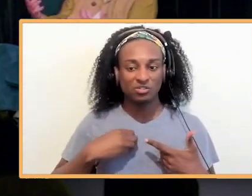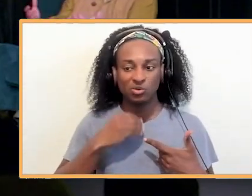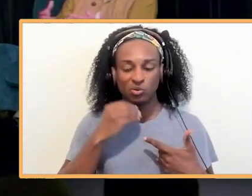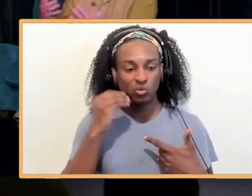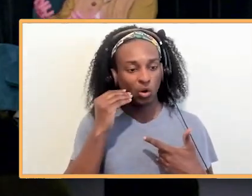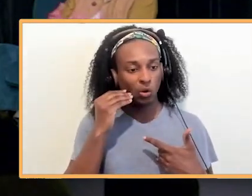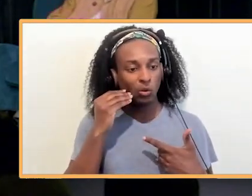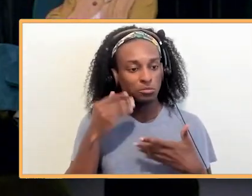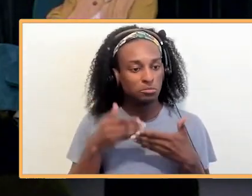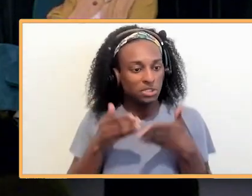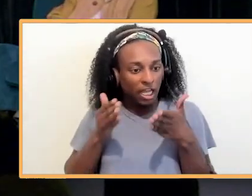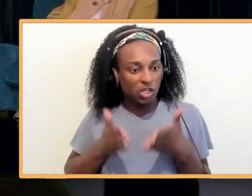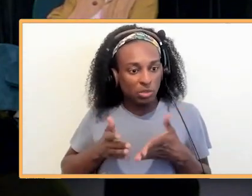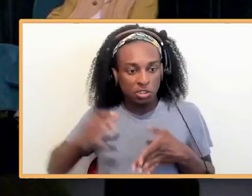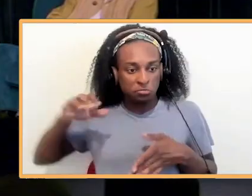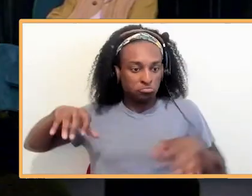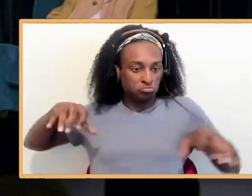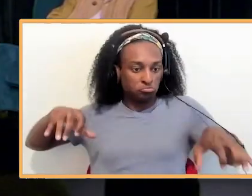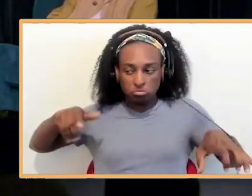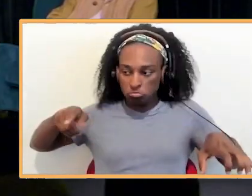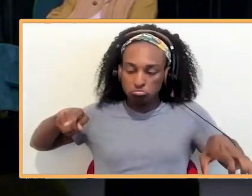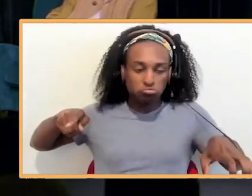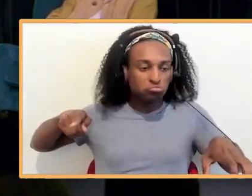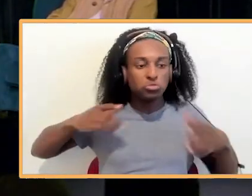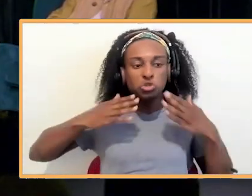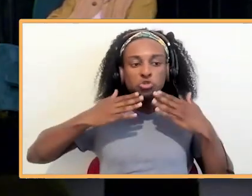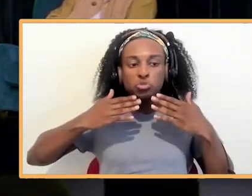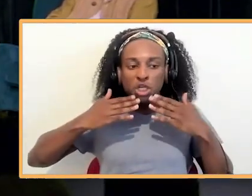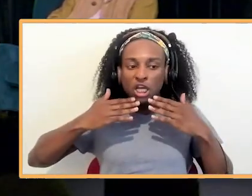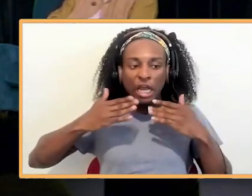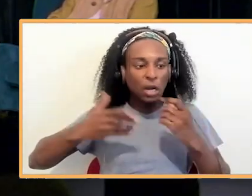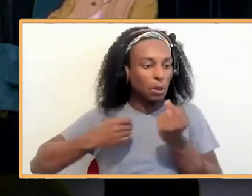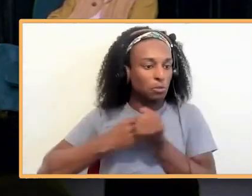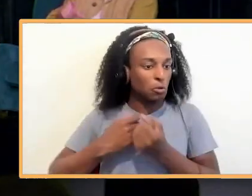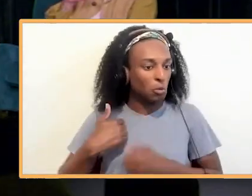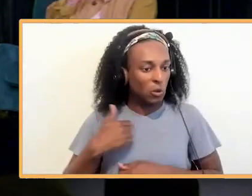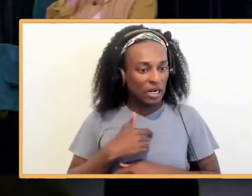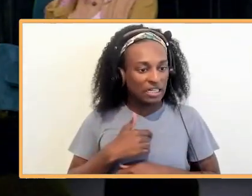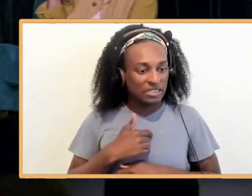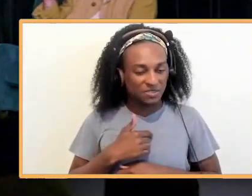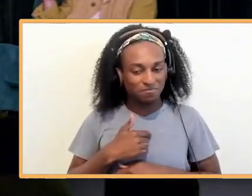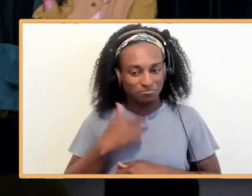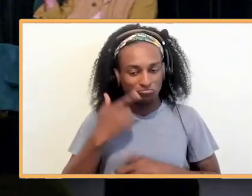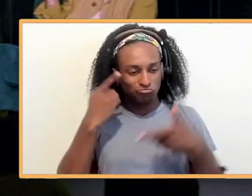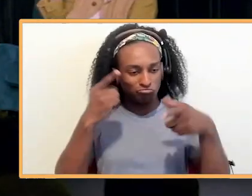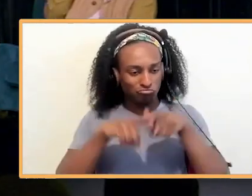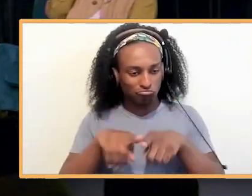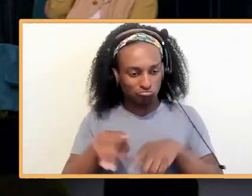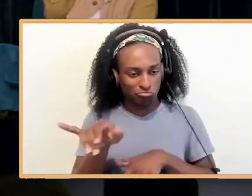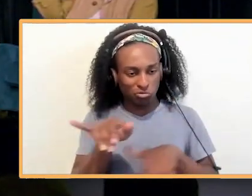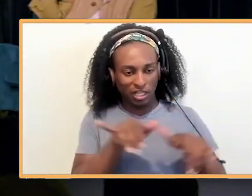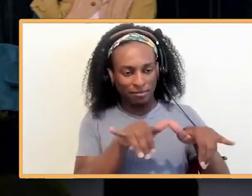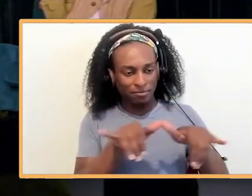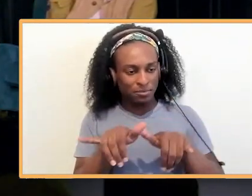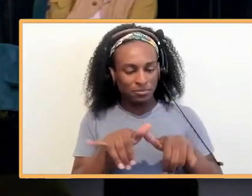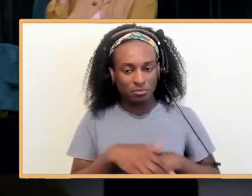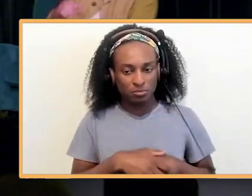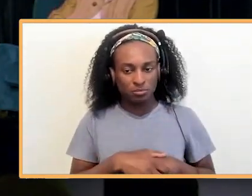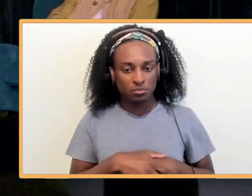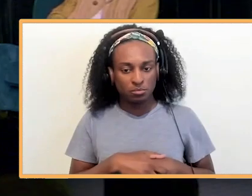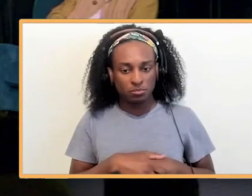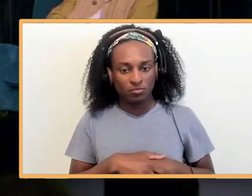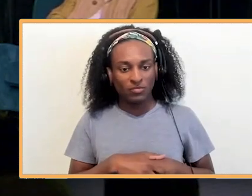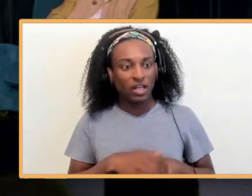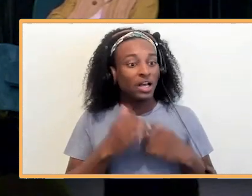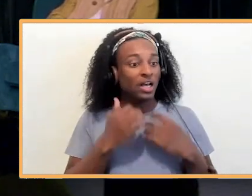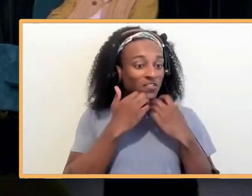that I think, you know, that we kind of agree on. I do think that there's a difference between like values and beliefs,